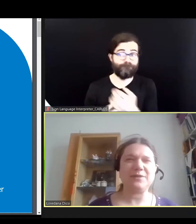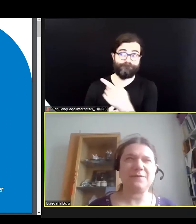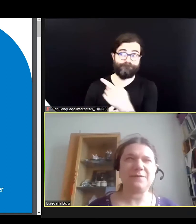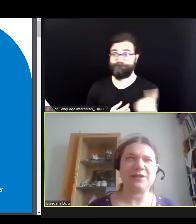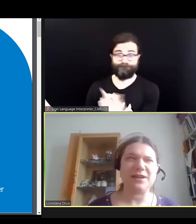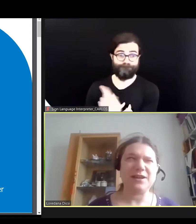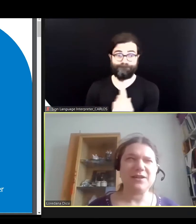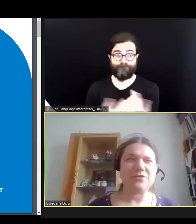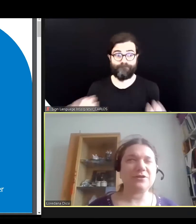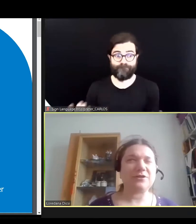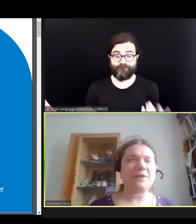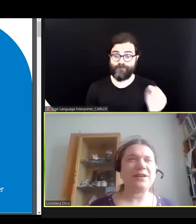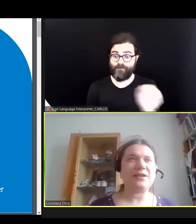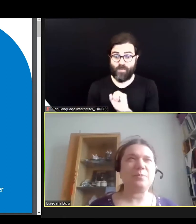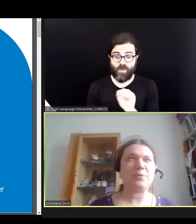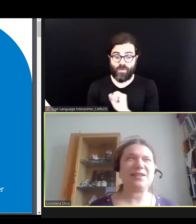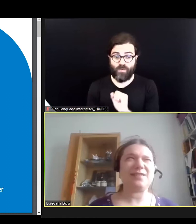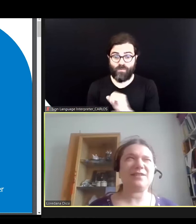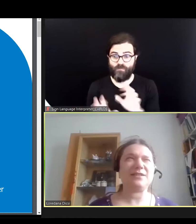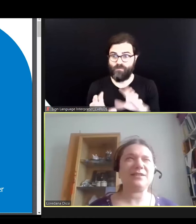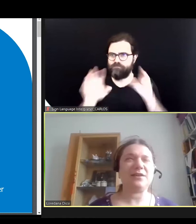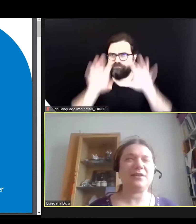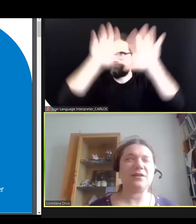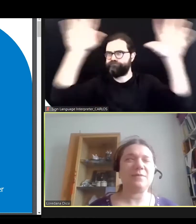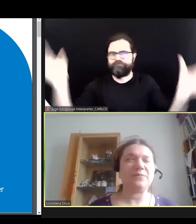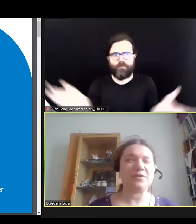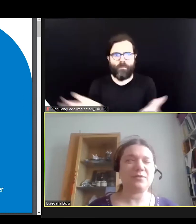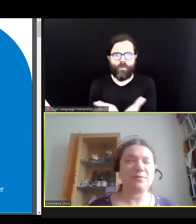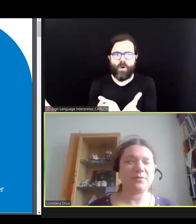from different geographical positions